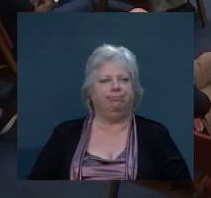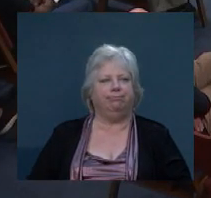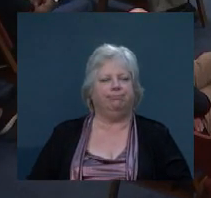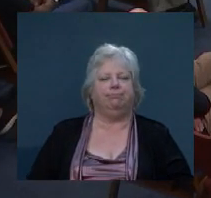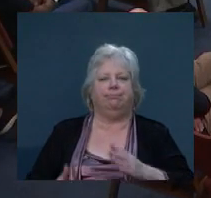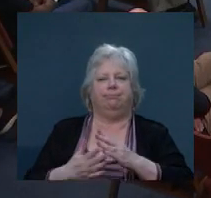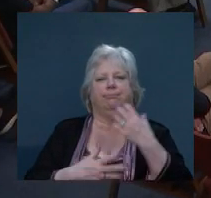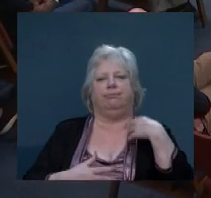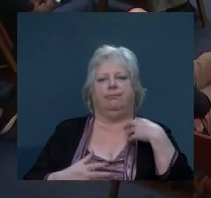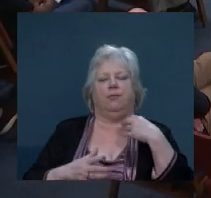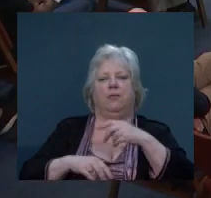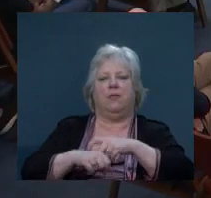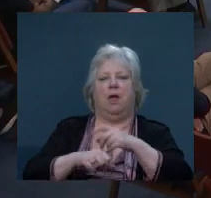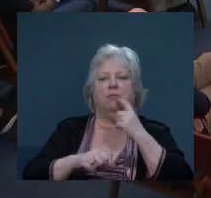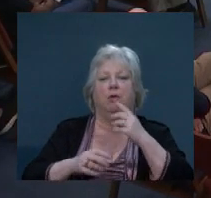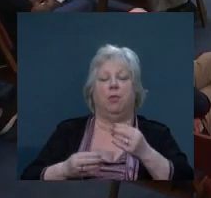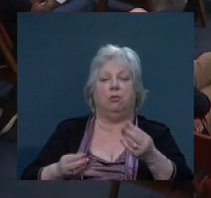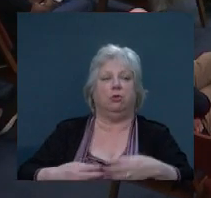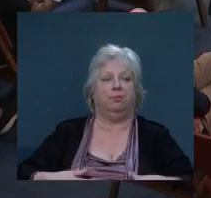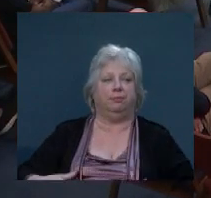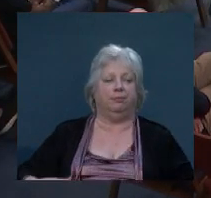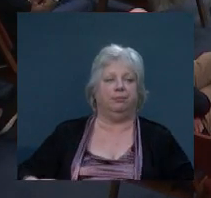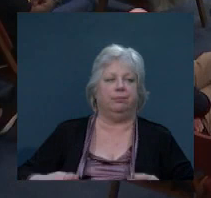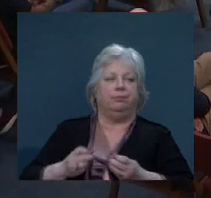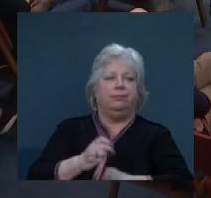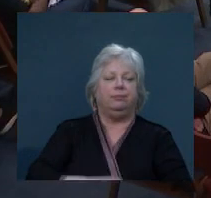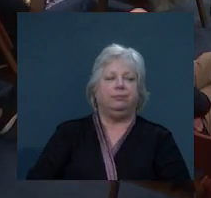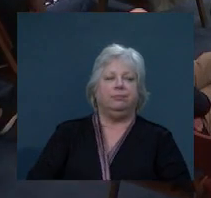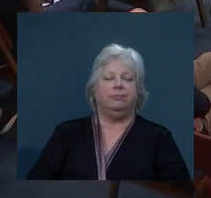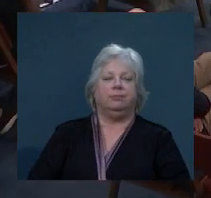All right, time for a motion.